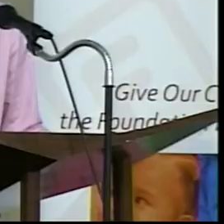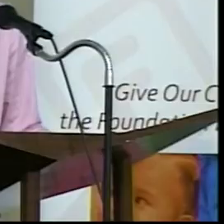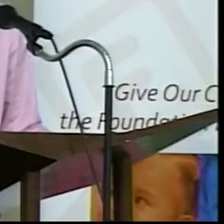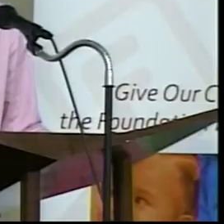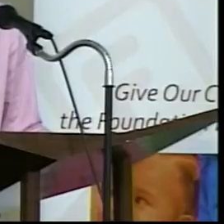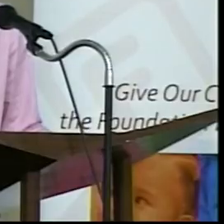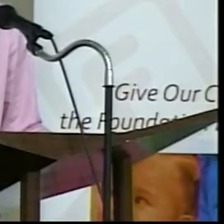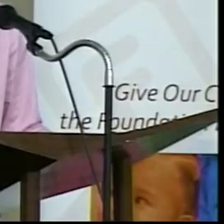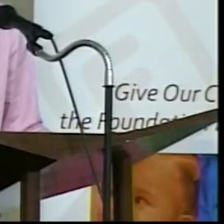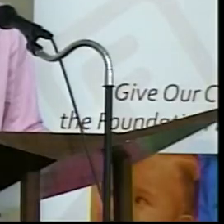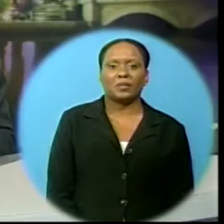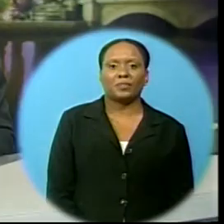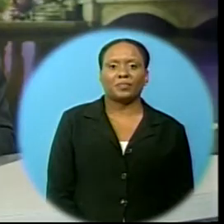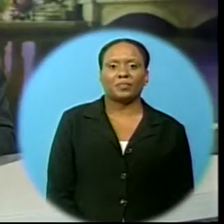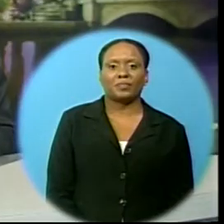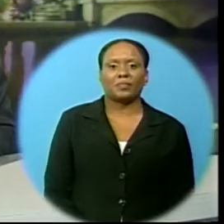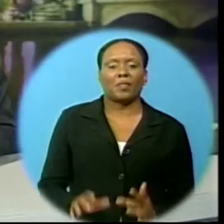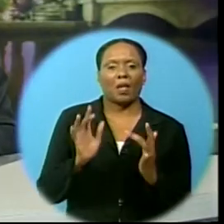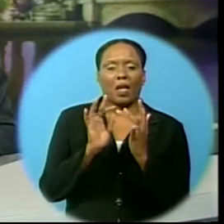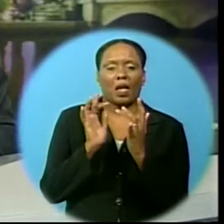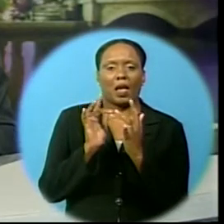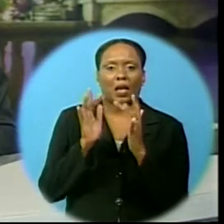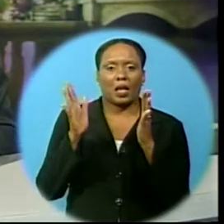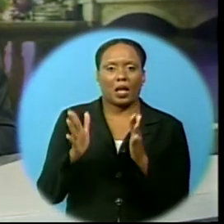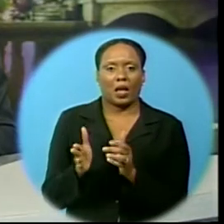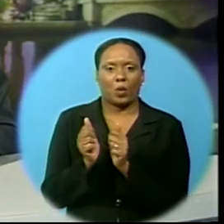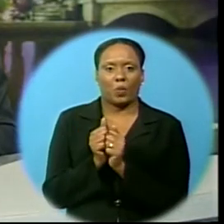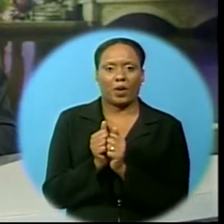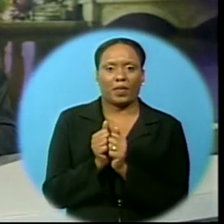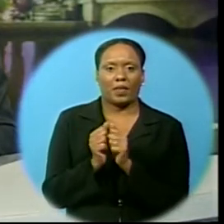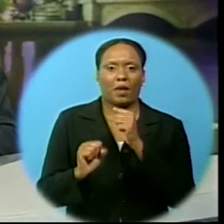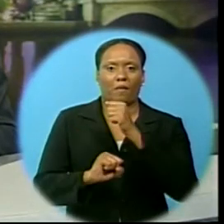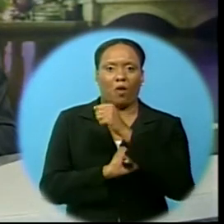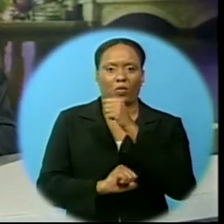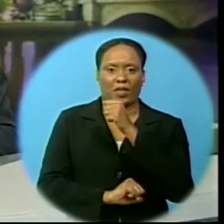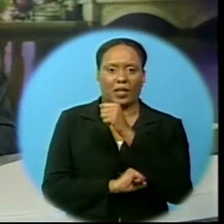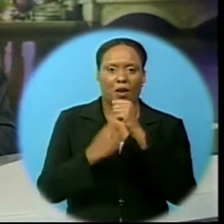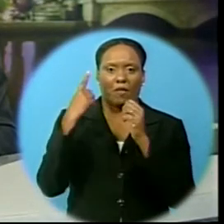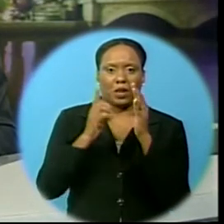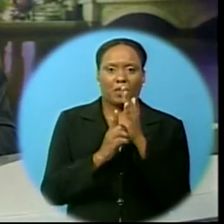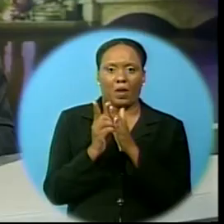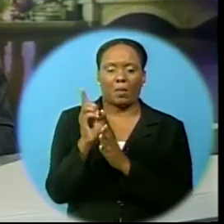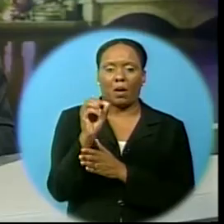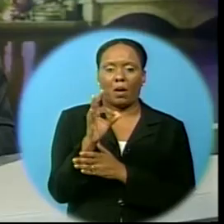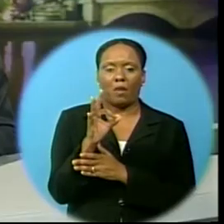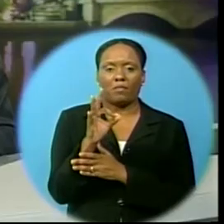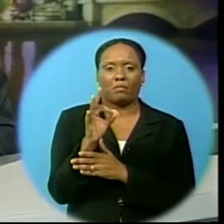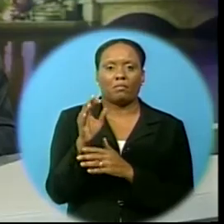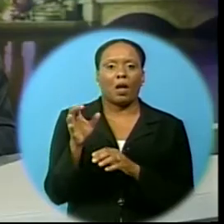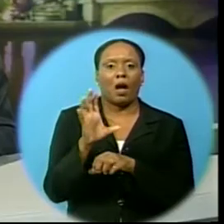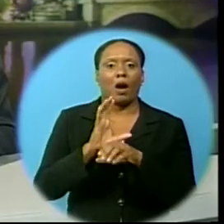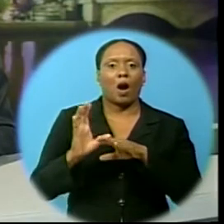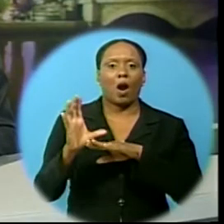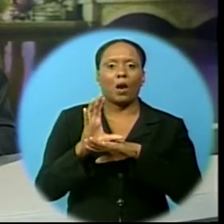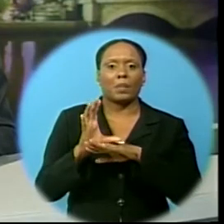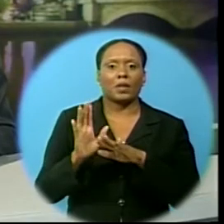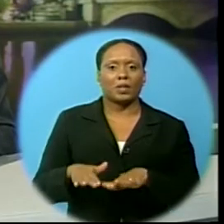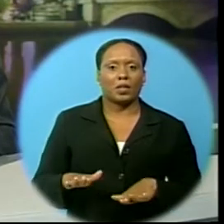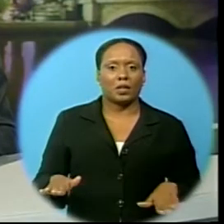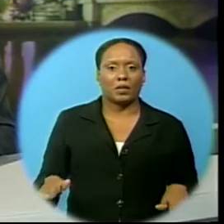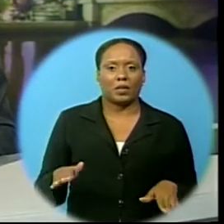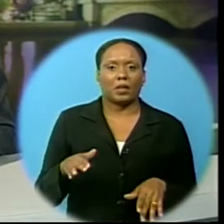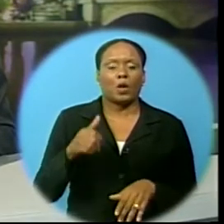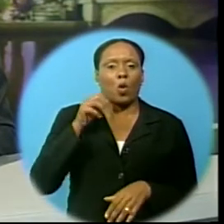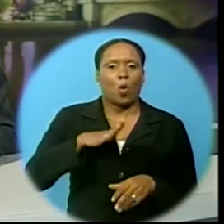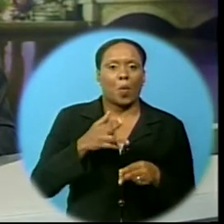iPad, they're in trouble. Practitioner and consultant with the Foundation for the Development of Caribbean Children, Dr. Carol Logie,